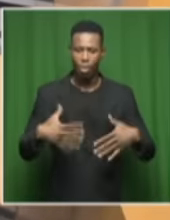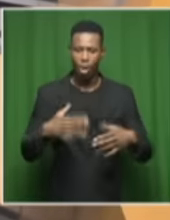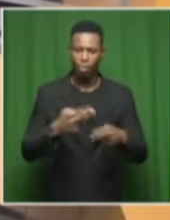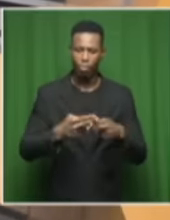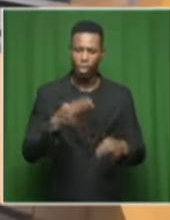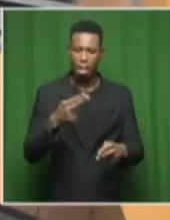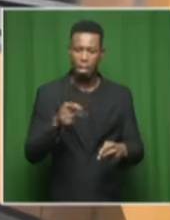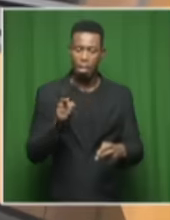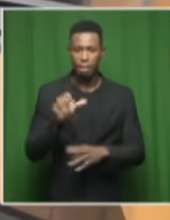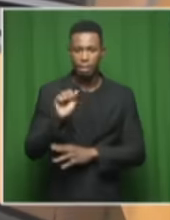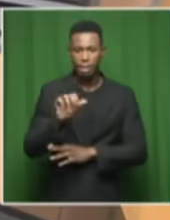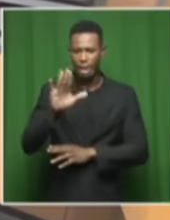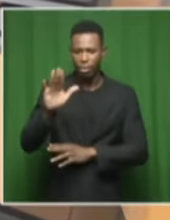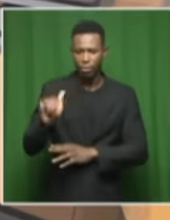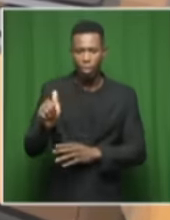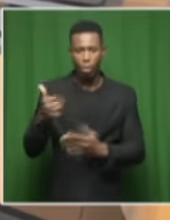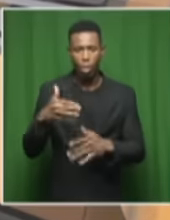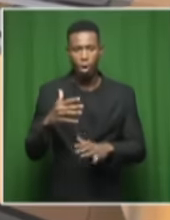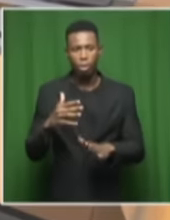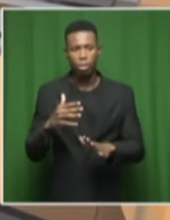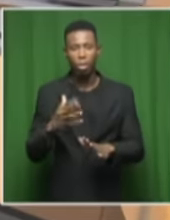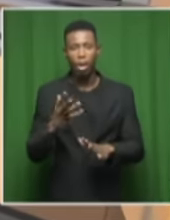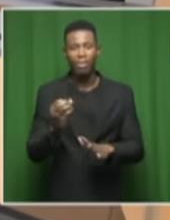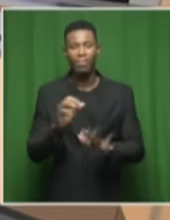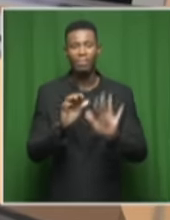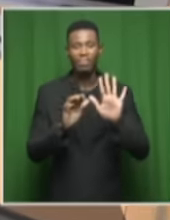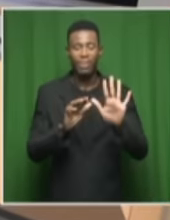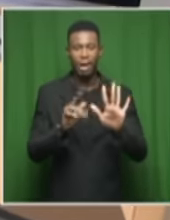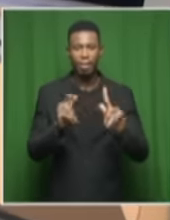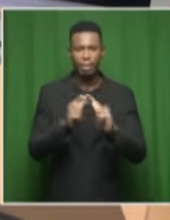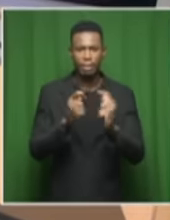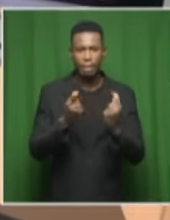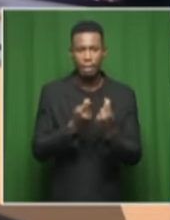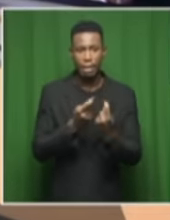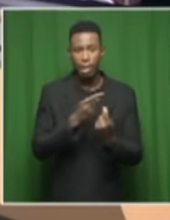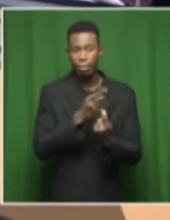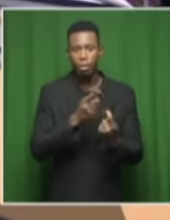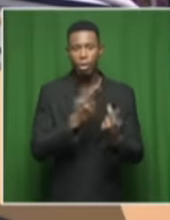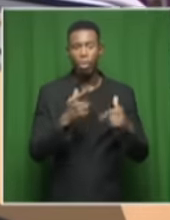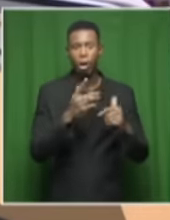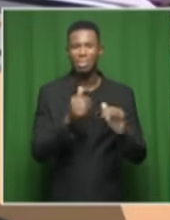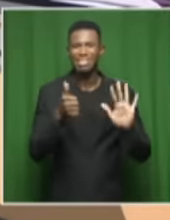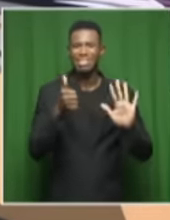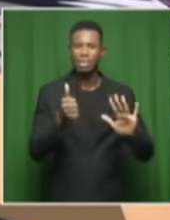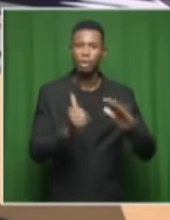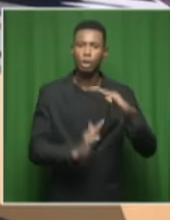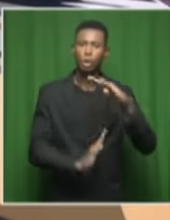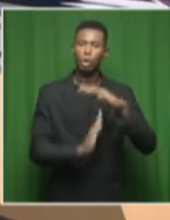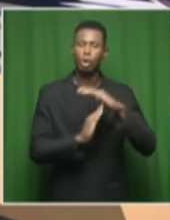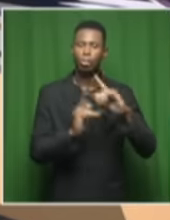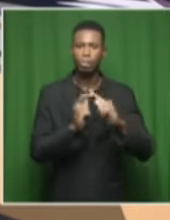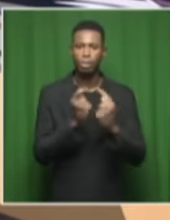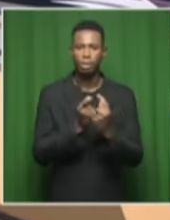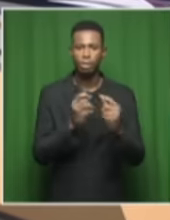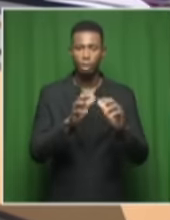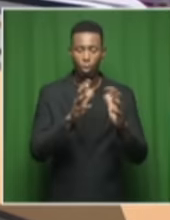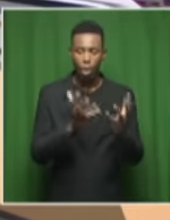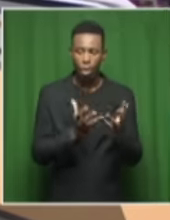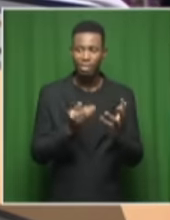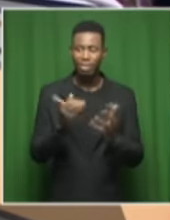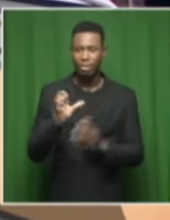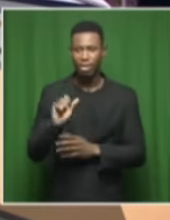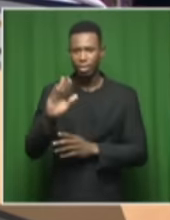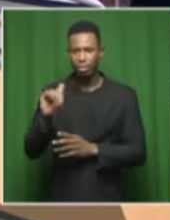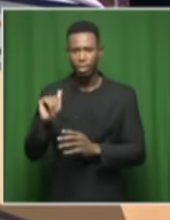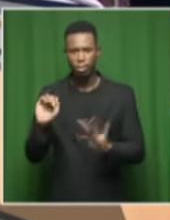Africa literally faced five teams who make up the top six ranked teams in the world leading up to the final.